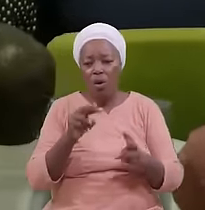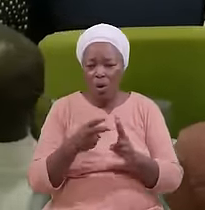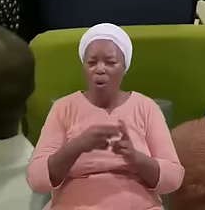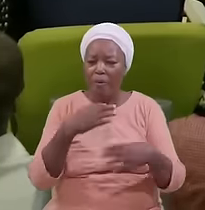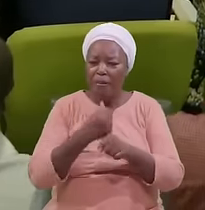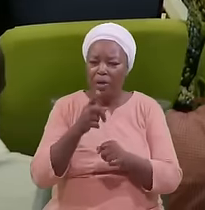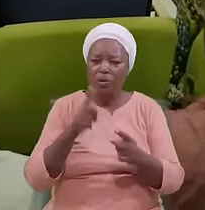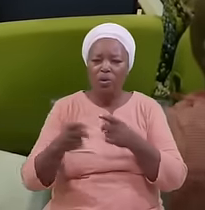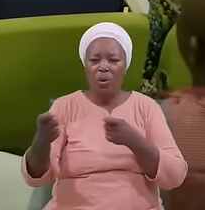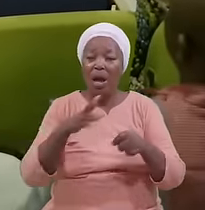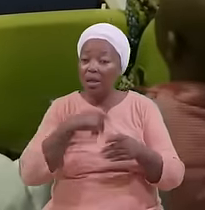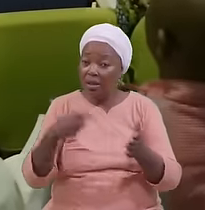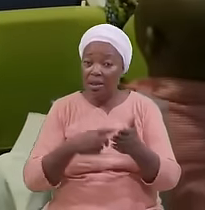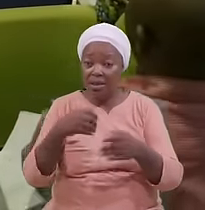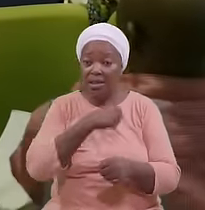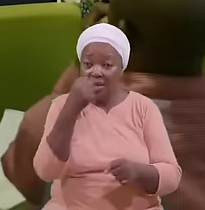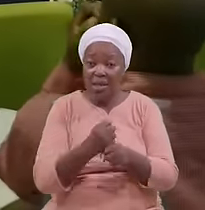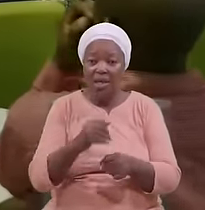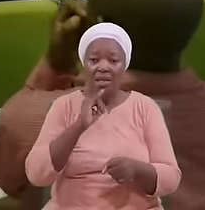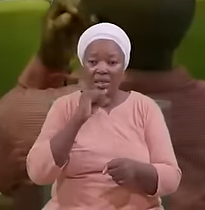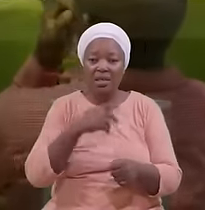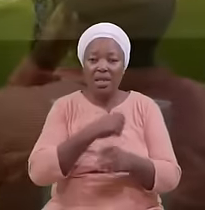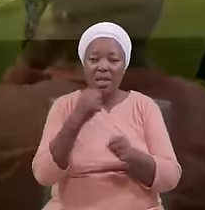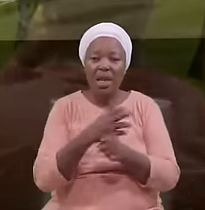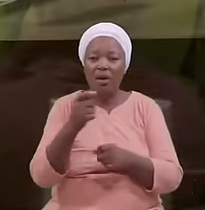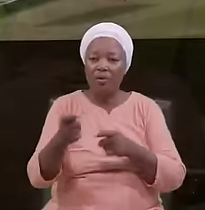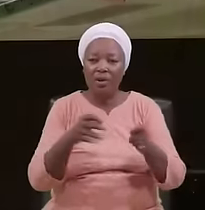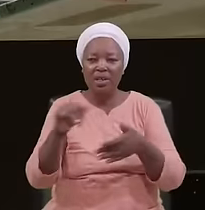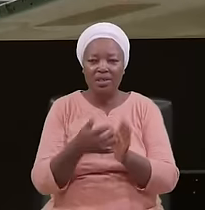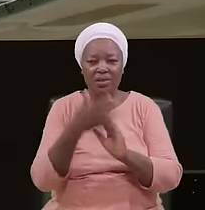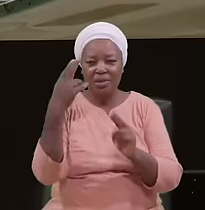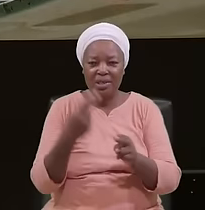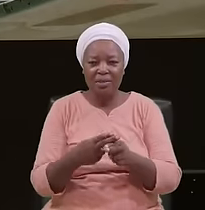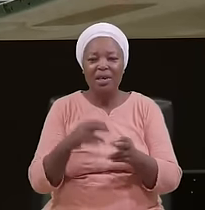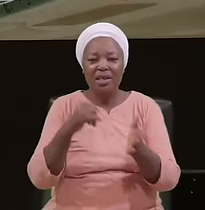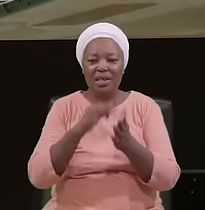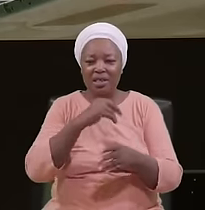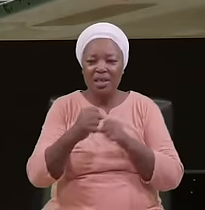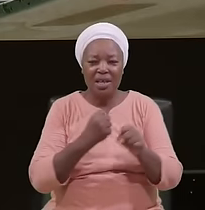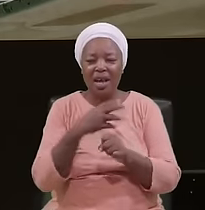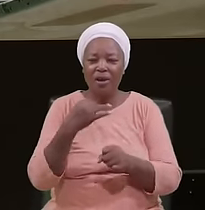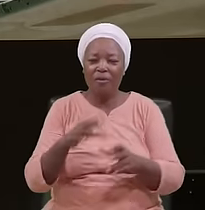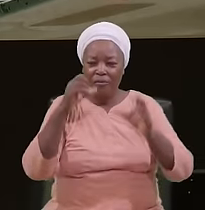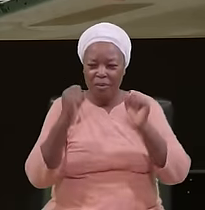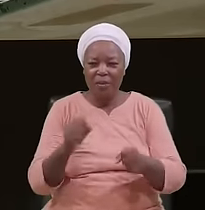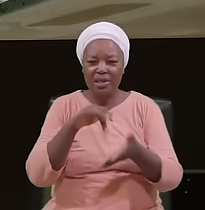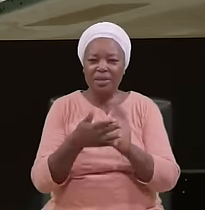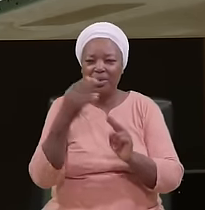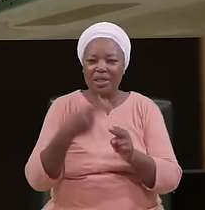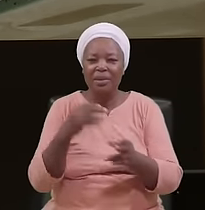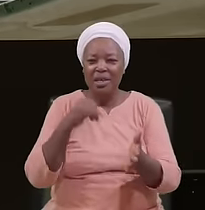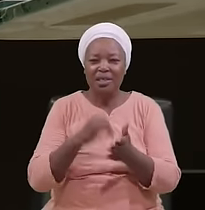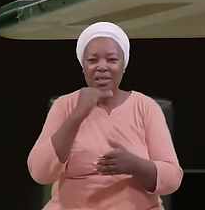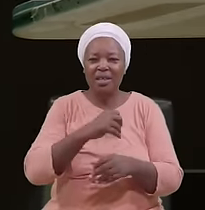And this year is a year of reigning. It's a year of power. It's a year of progress.